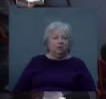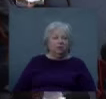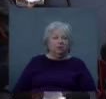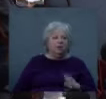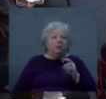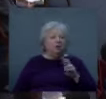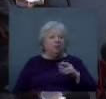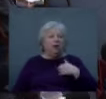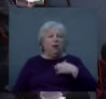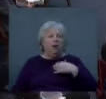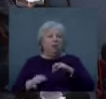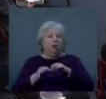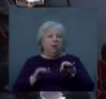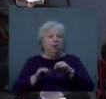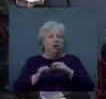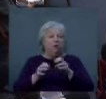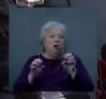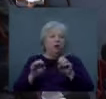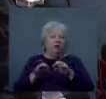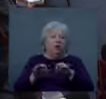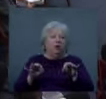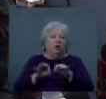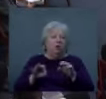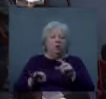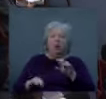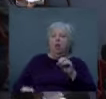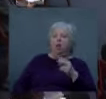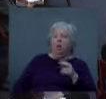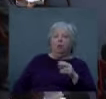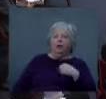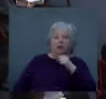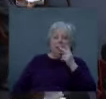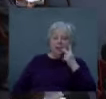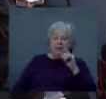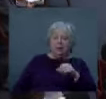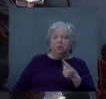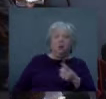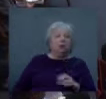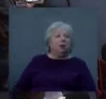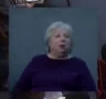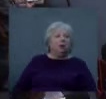Mayor, we have emergency clause as well. Oh, I didn't see that one.